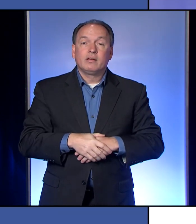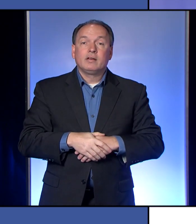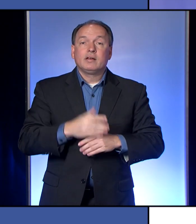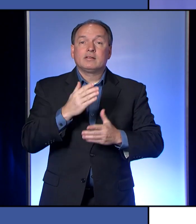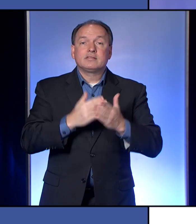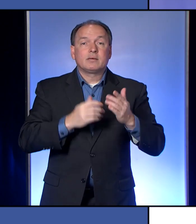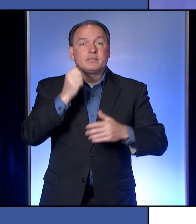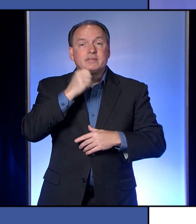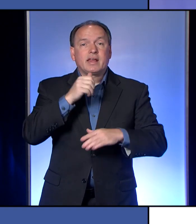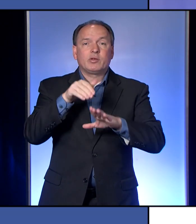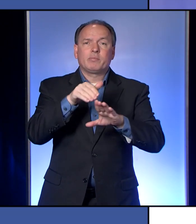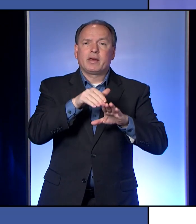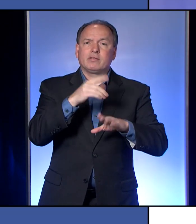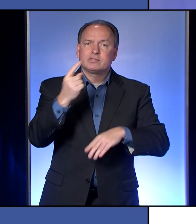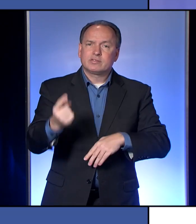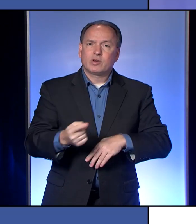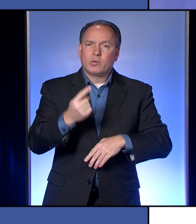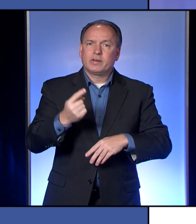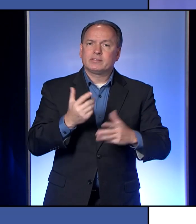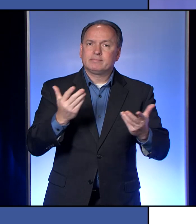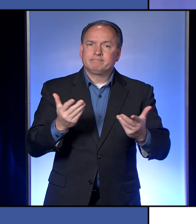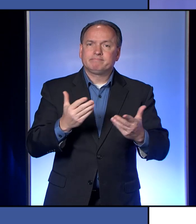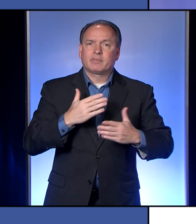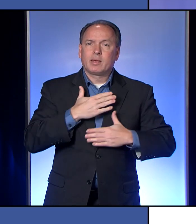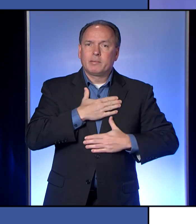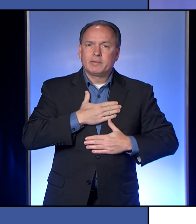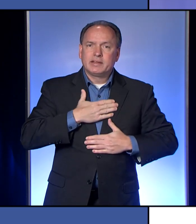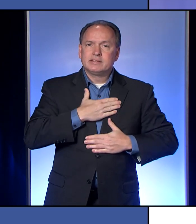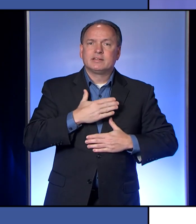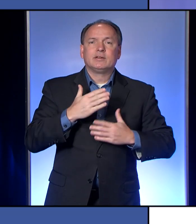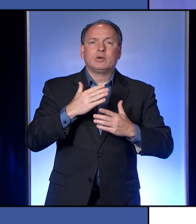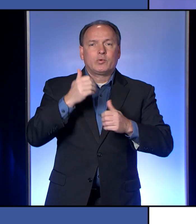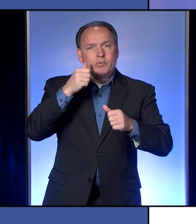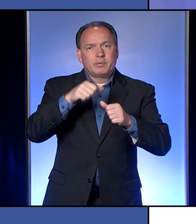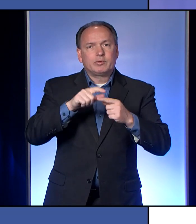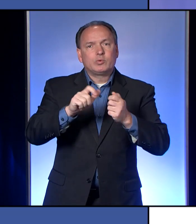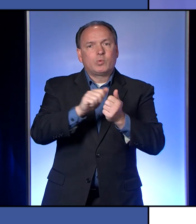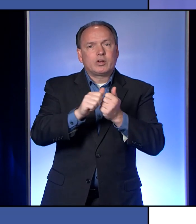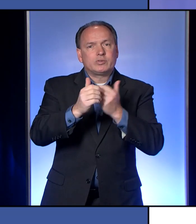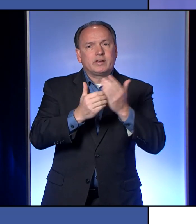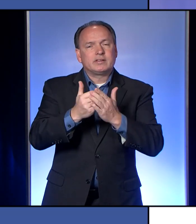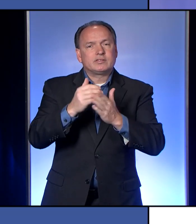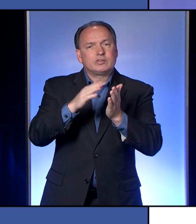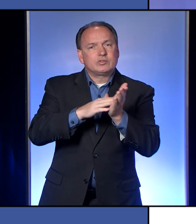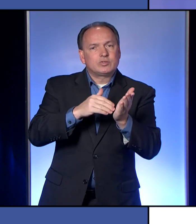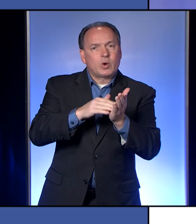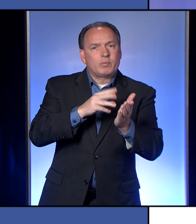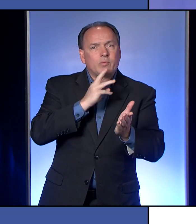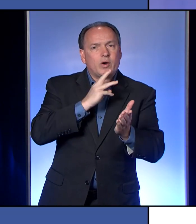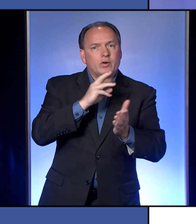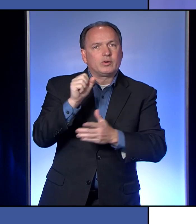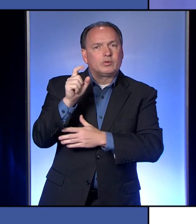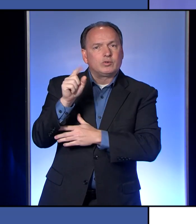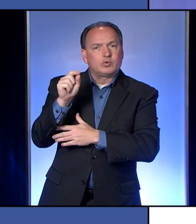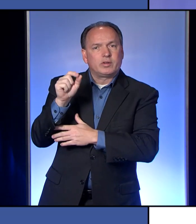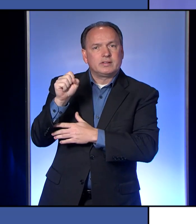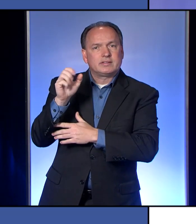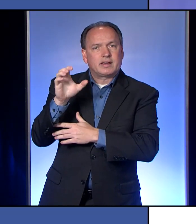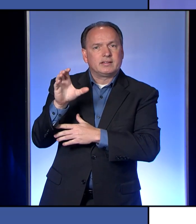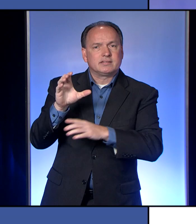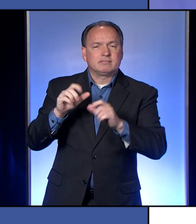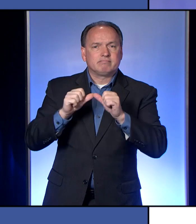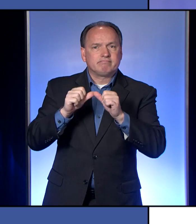daily reminders as always. Please remember to wash your hands with soap and water for at least 20 seconds and do that